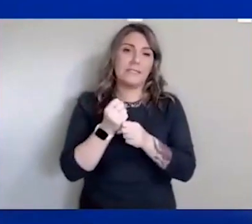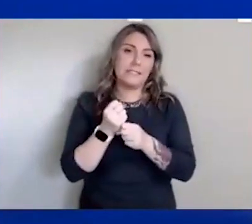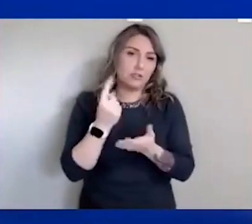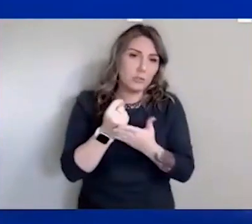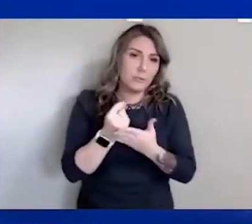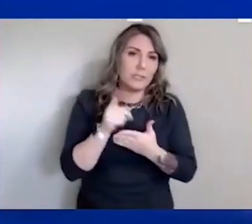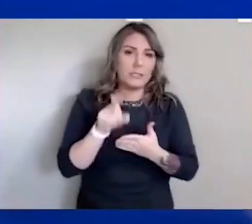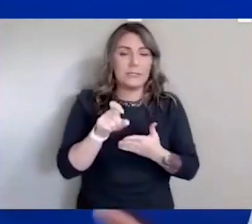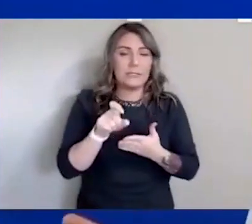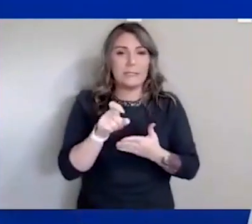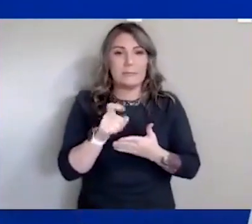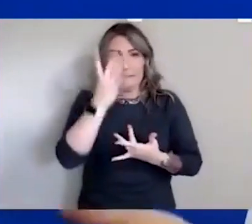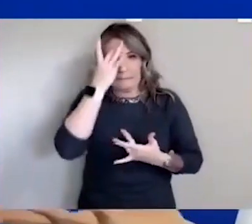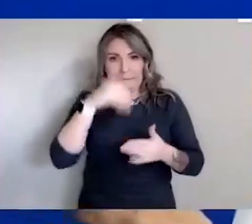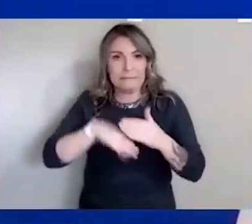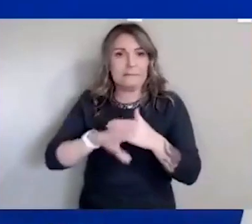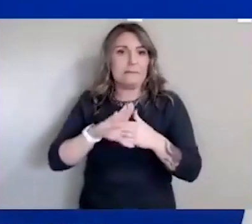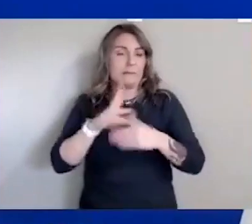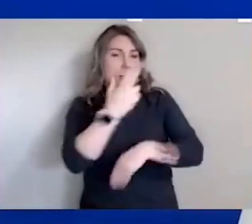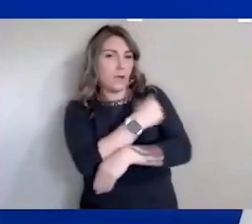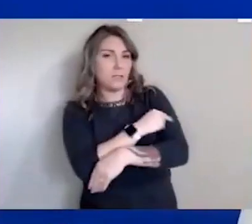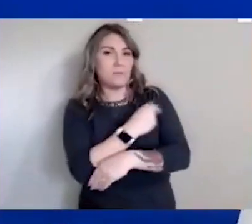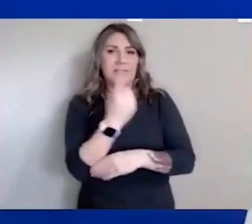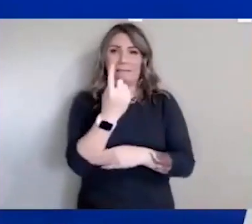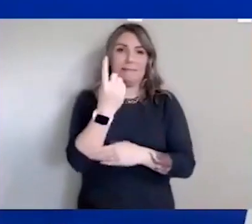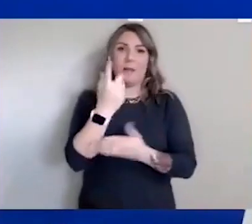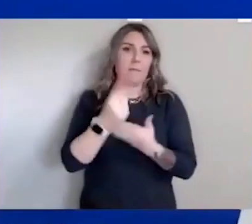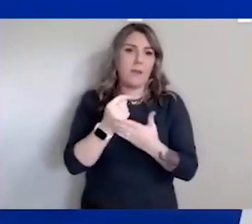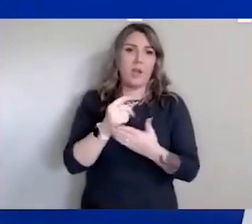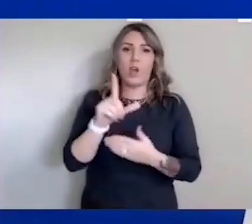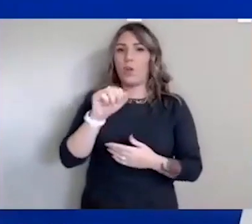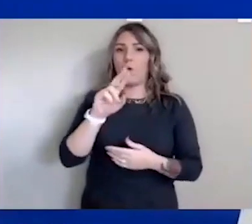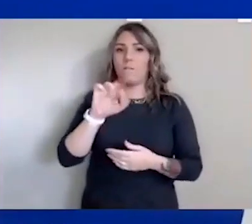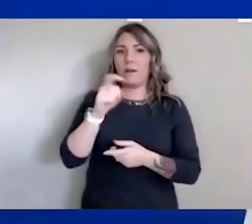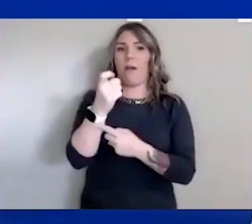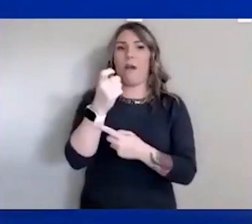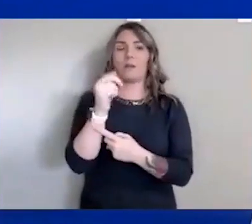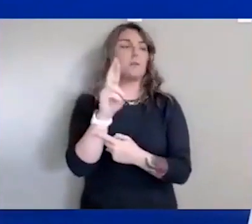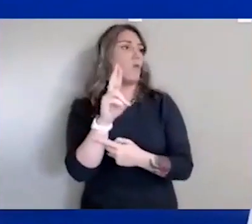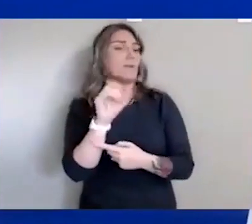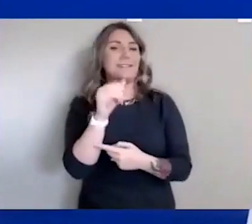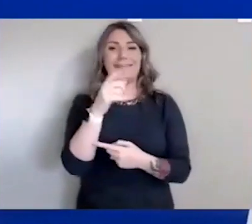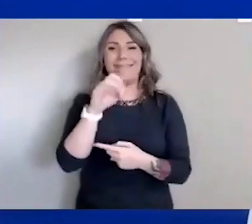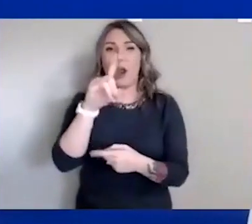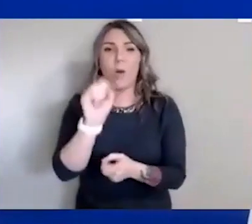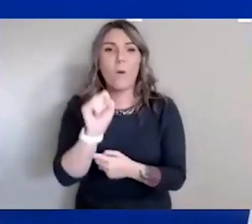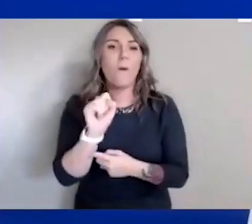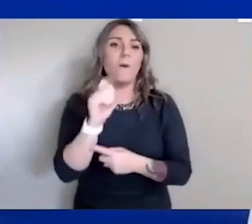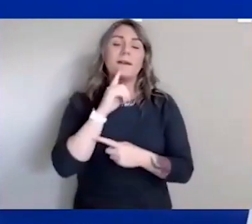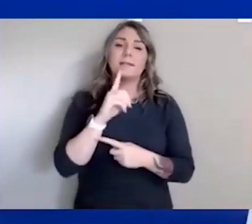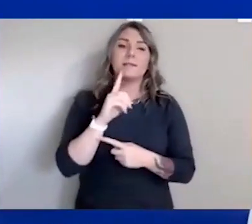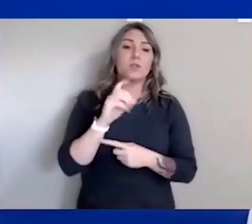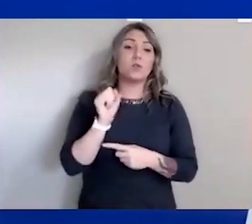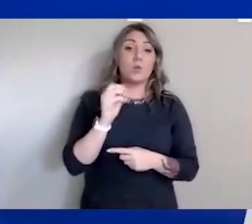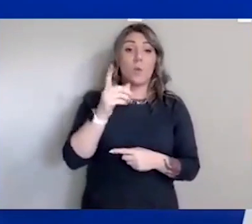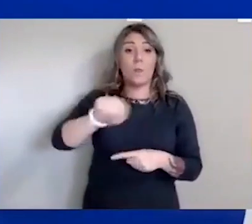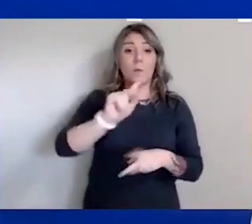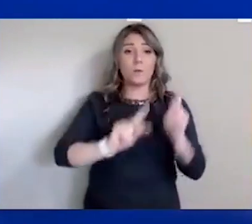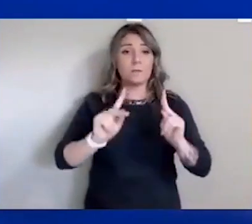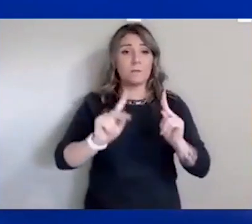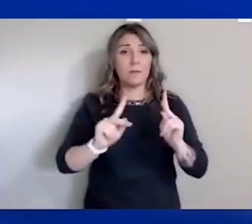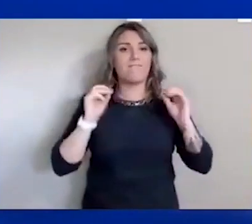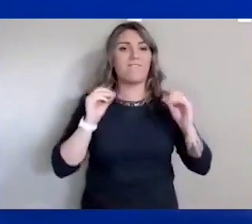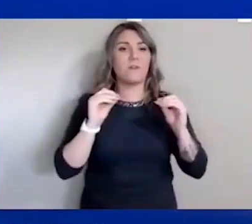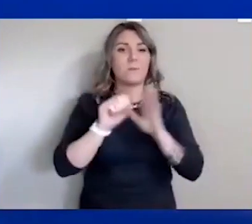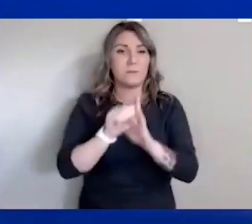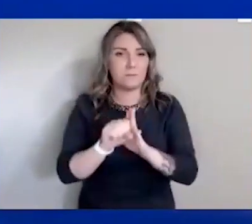start with. So you're going to be started on some therapies, at the very least Lovenox and maybe steroids and or Decadron and other things. So no, these are people who are asymptomatic. I'm here to have